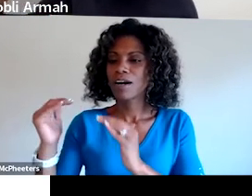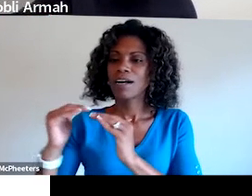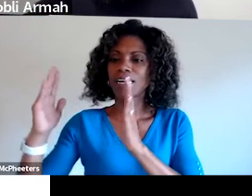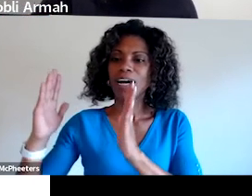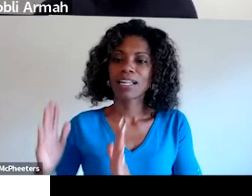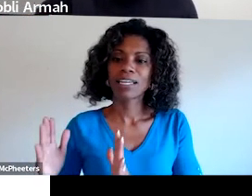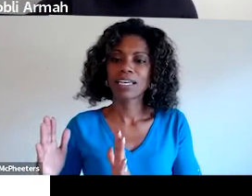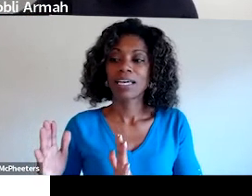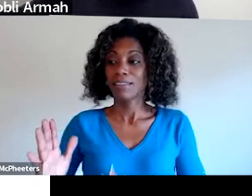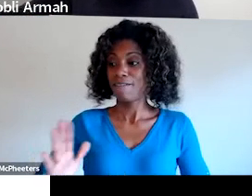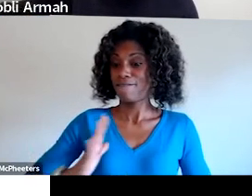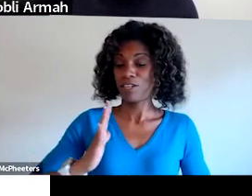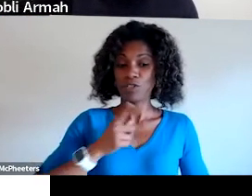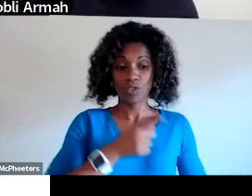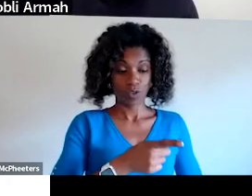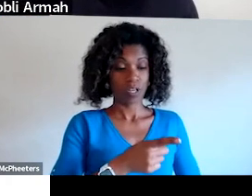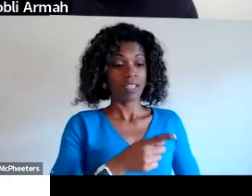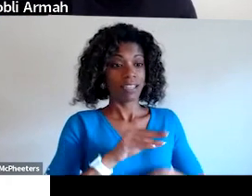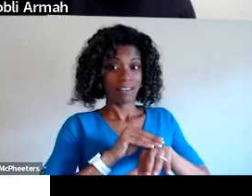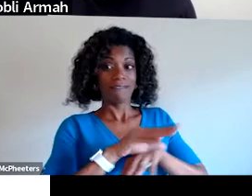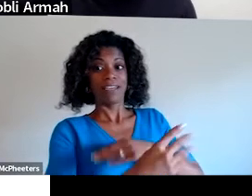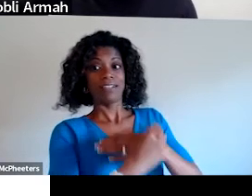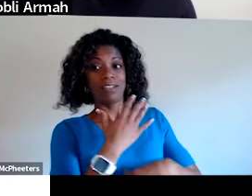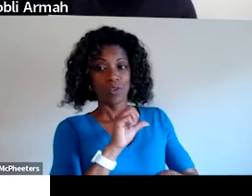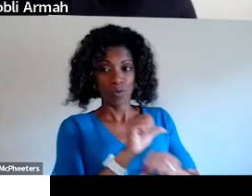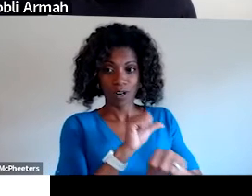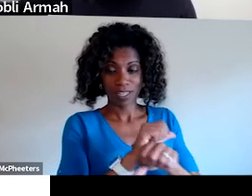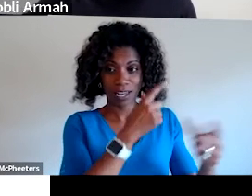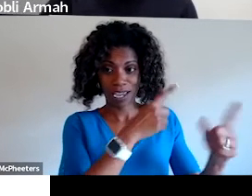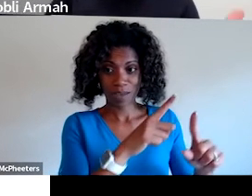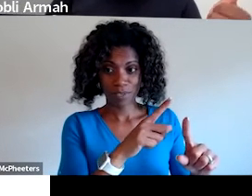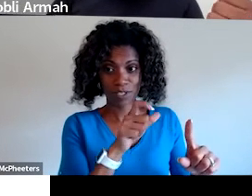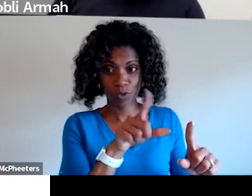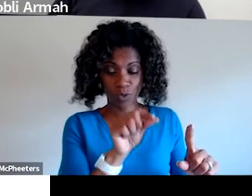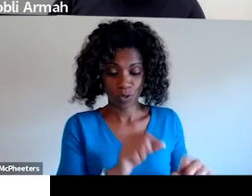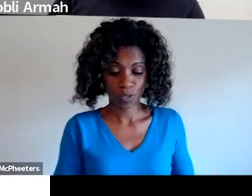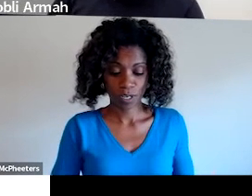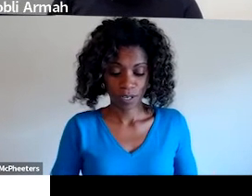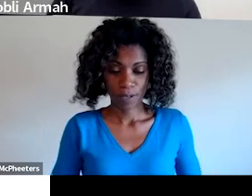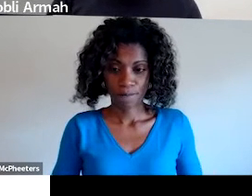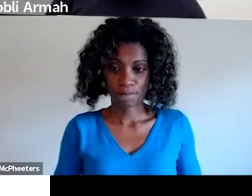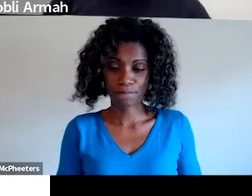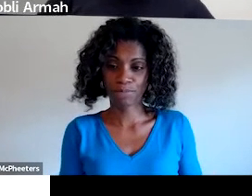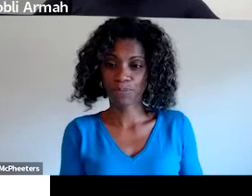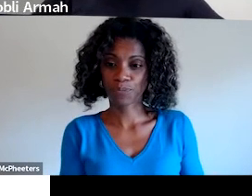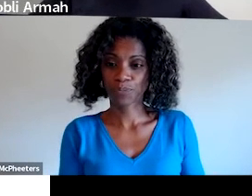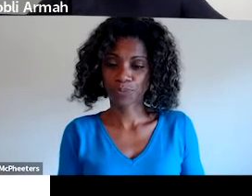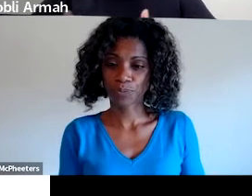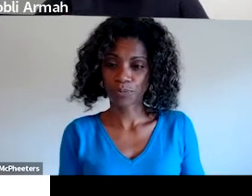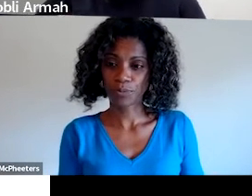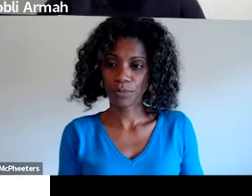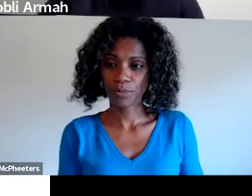a beneficiary of the work that your organization aims to do. Those are real people. So not practitioners and colleagues, but people